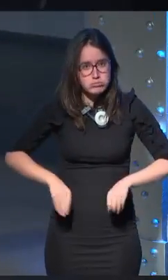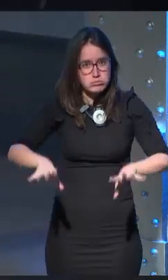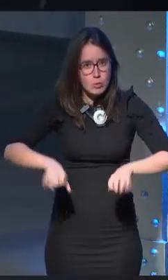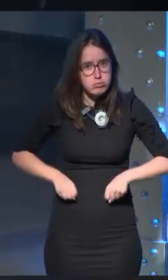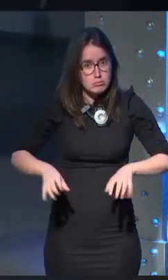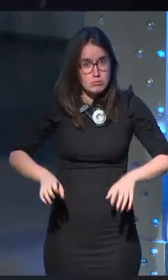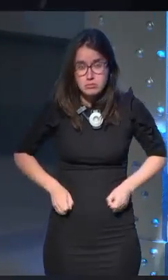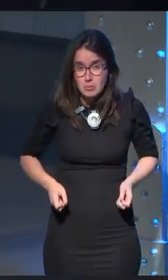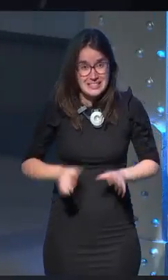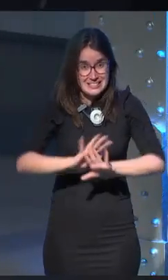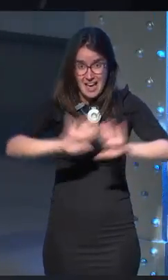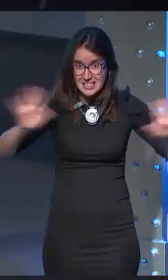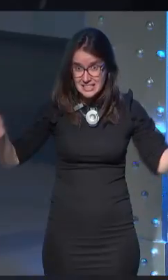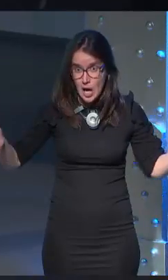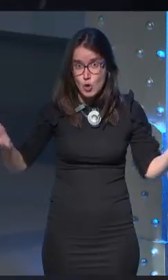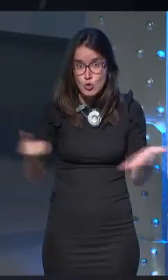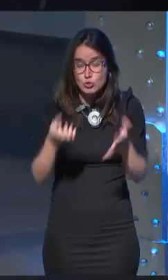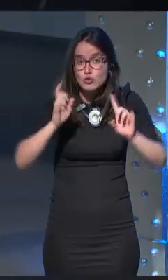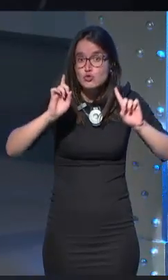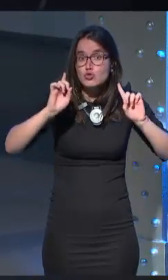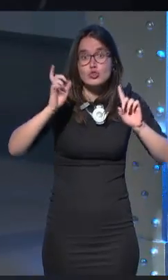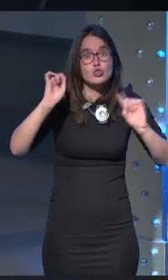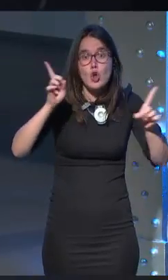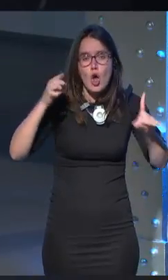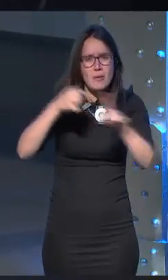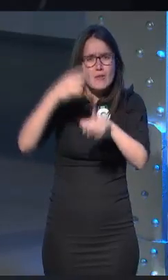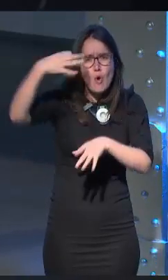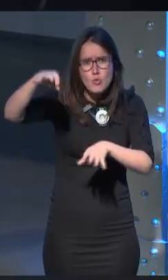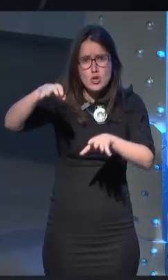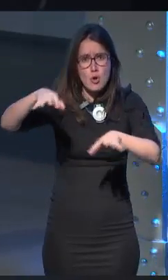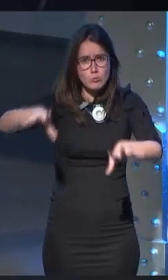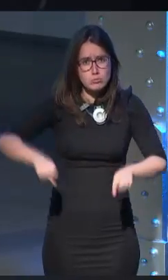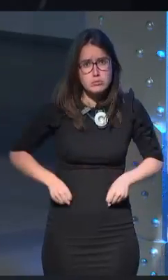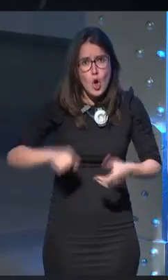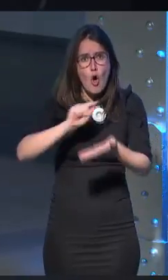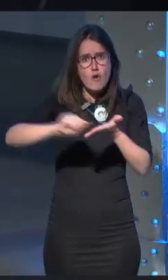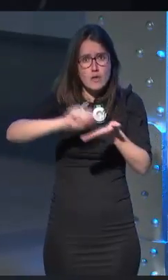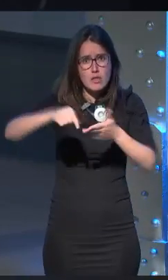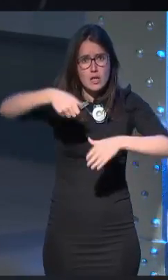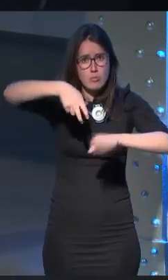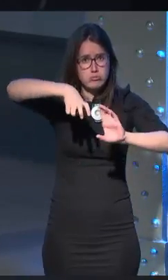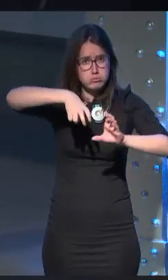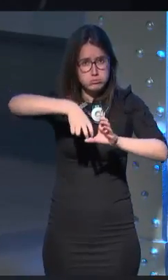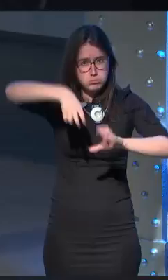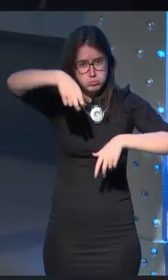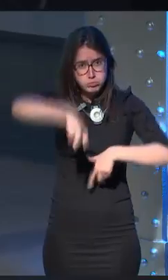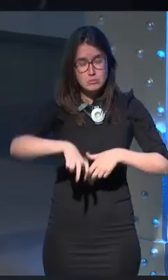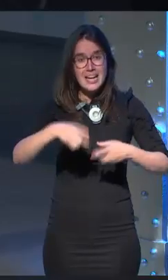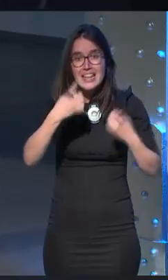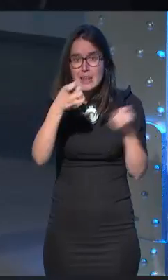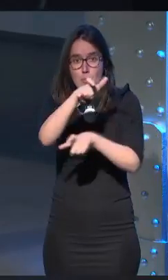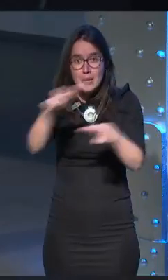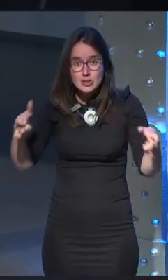their thing just to stay in office, but have people that believe in data and science and,